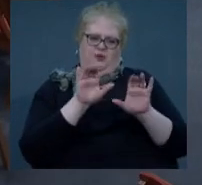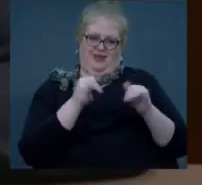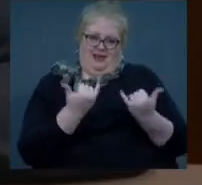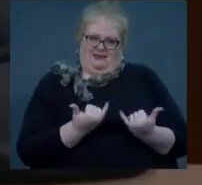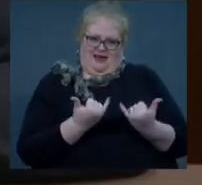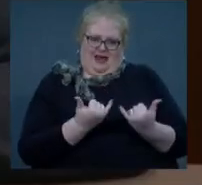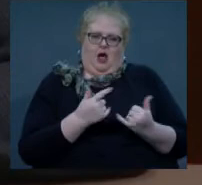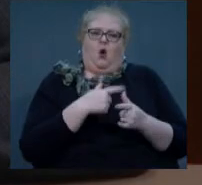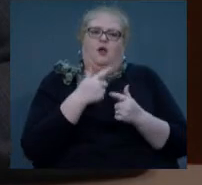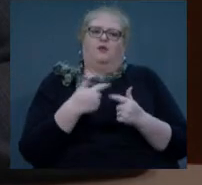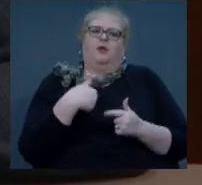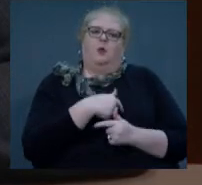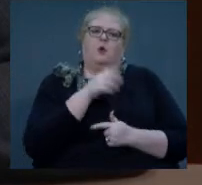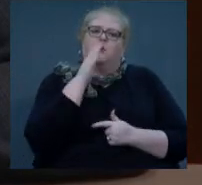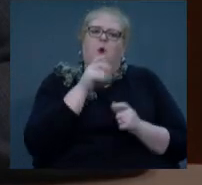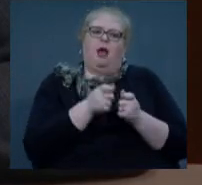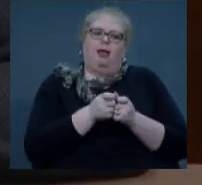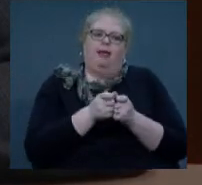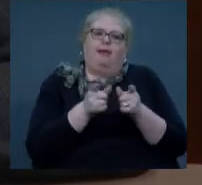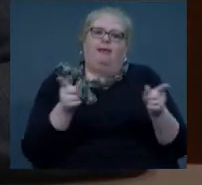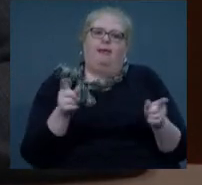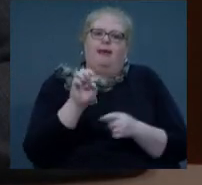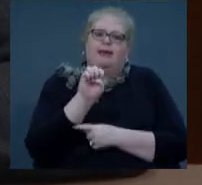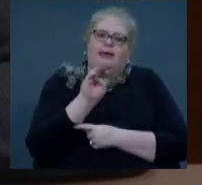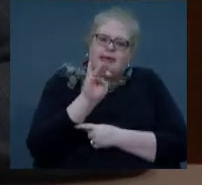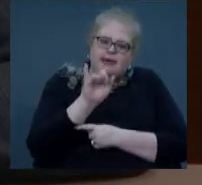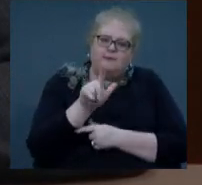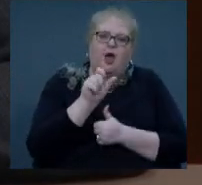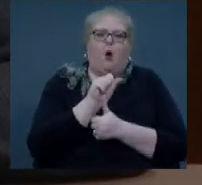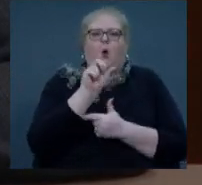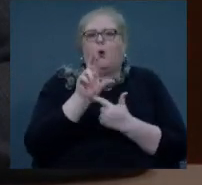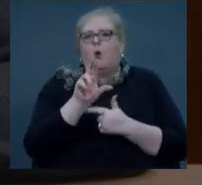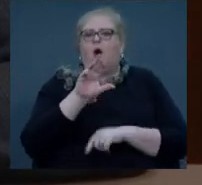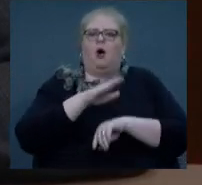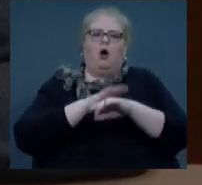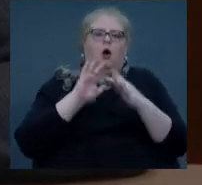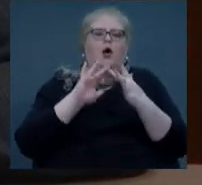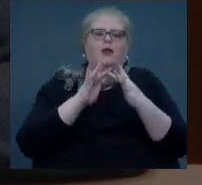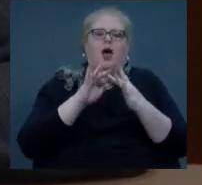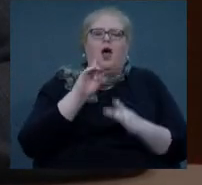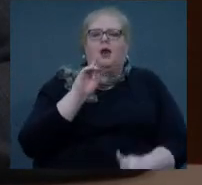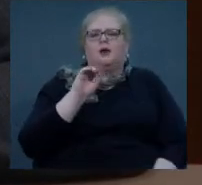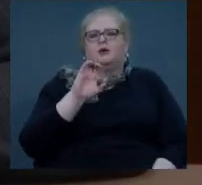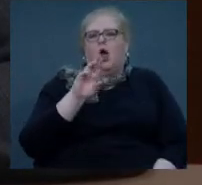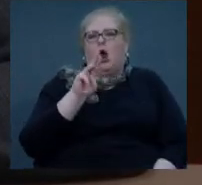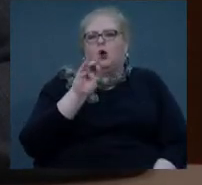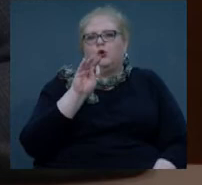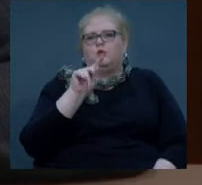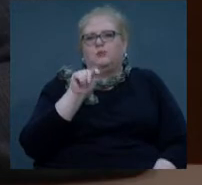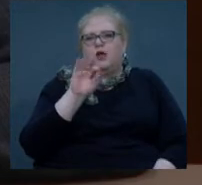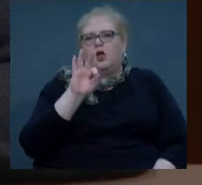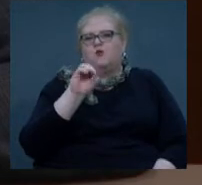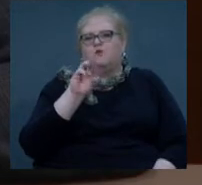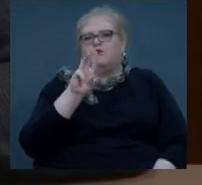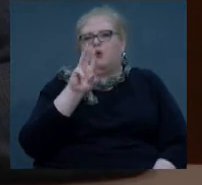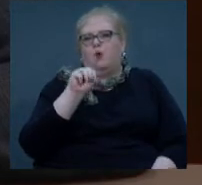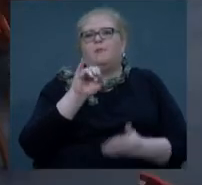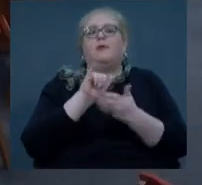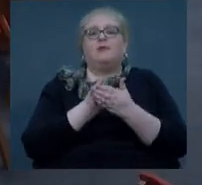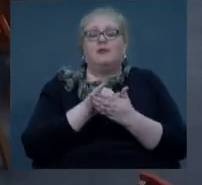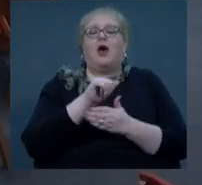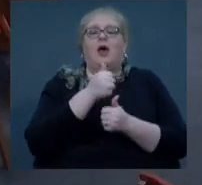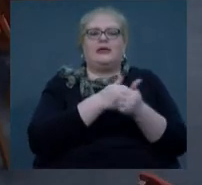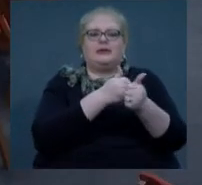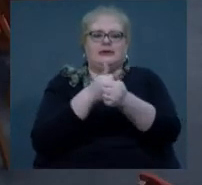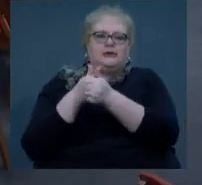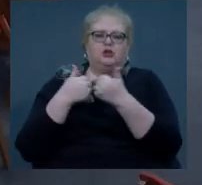out or put it on a online document forms that the commissioners have access to.